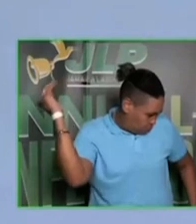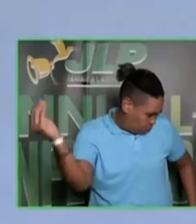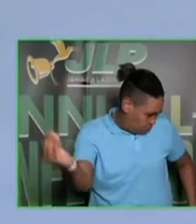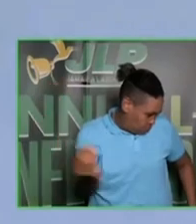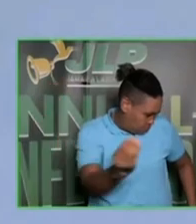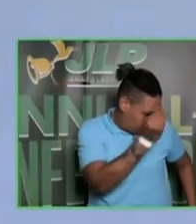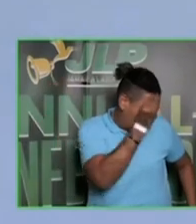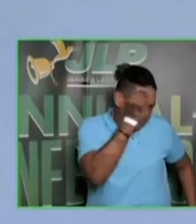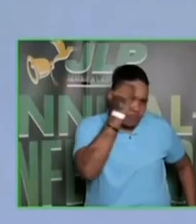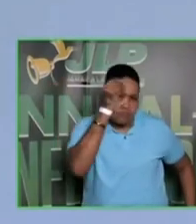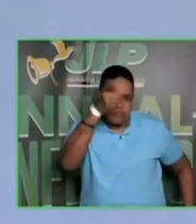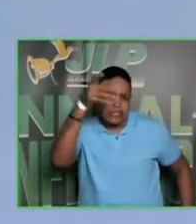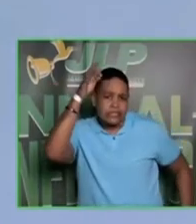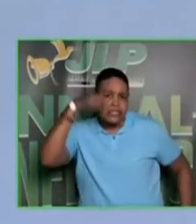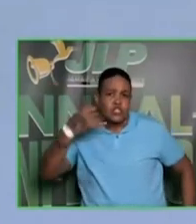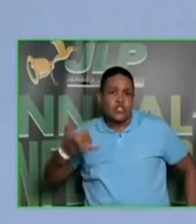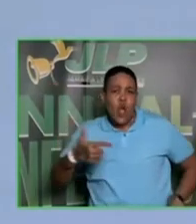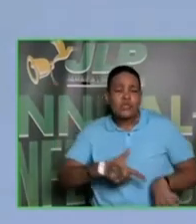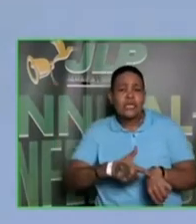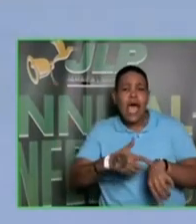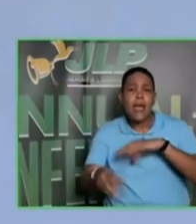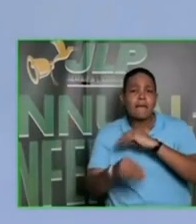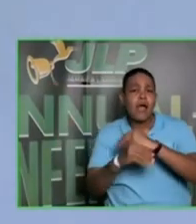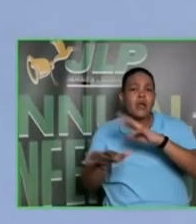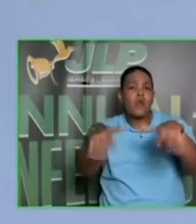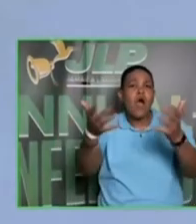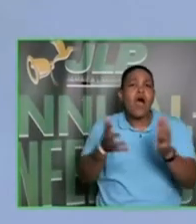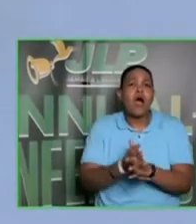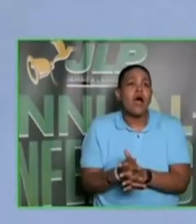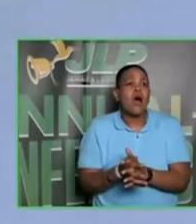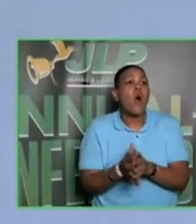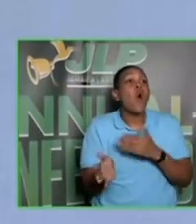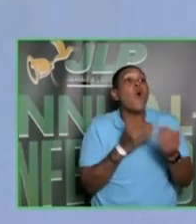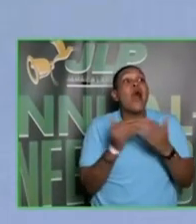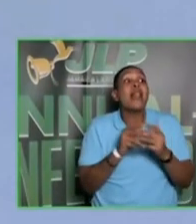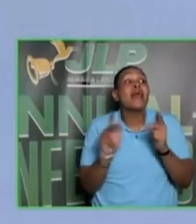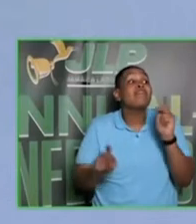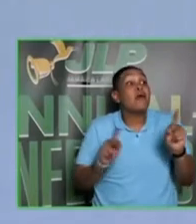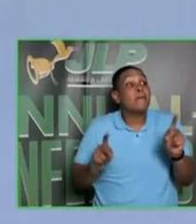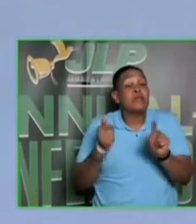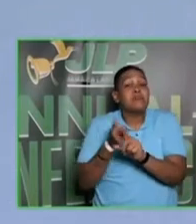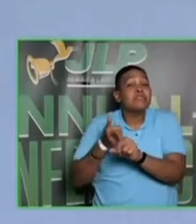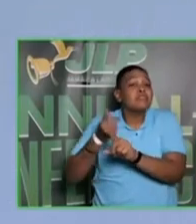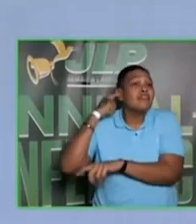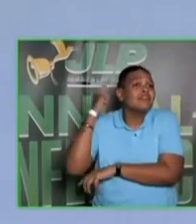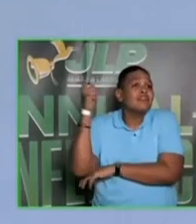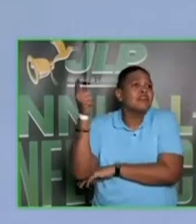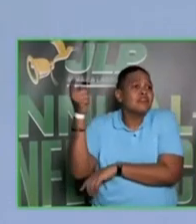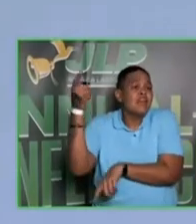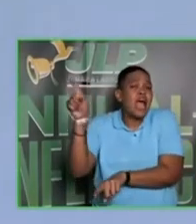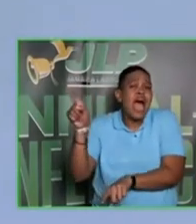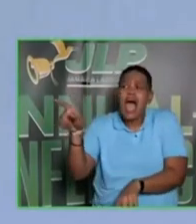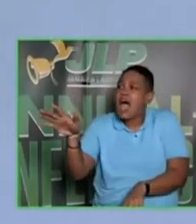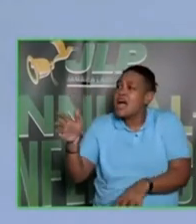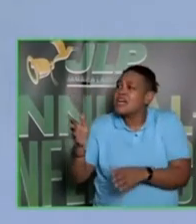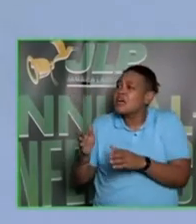near. That whenever the other people have the helm of the ship, they run it